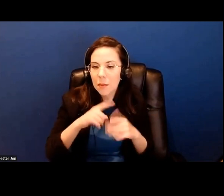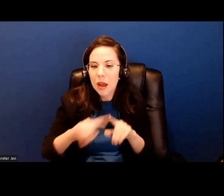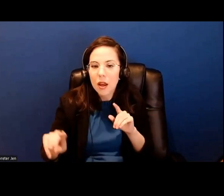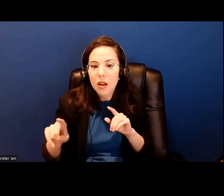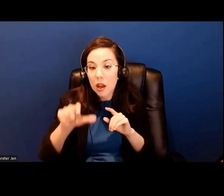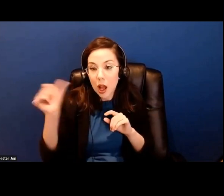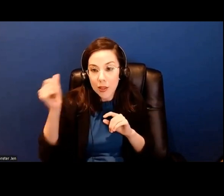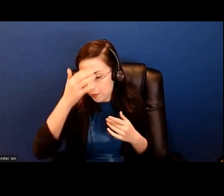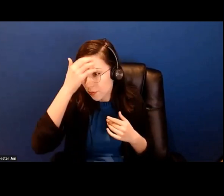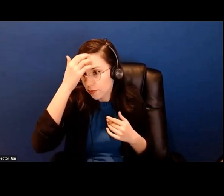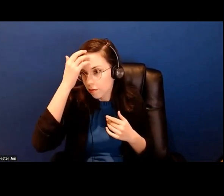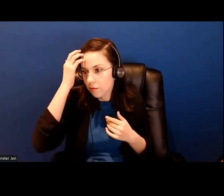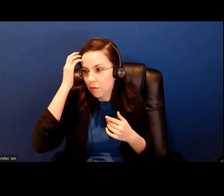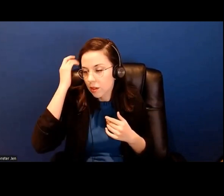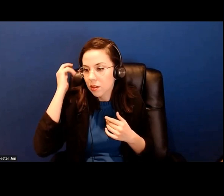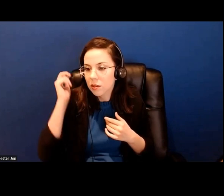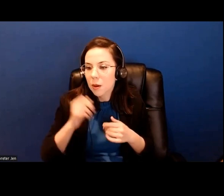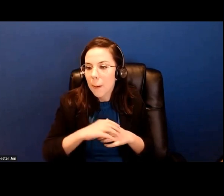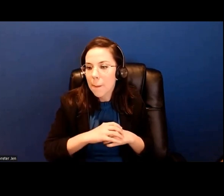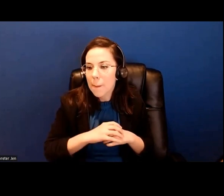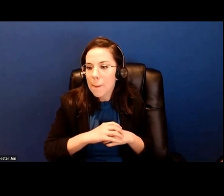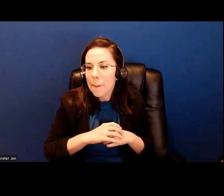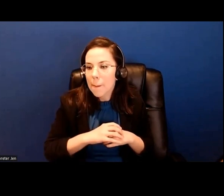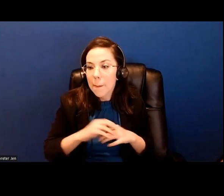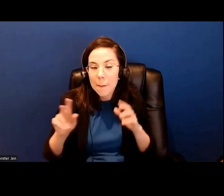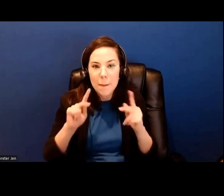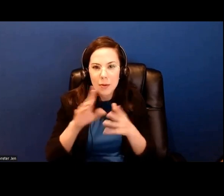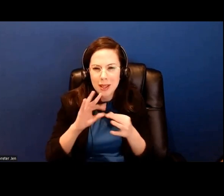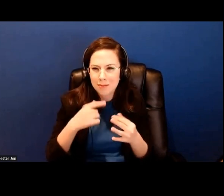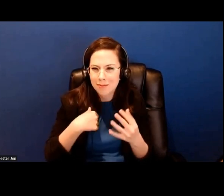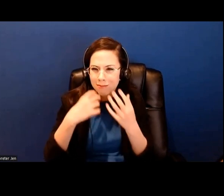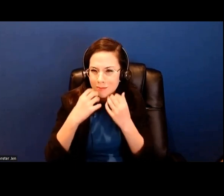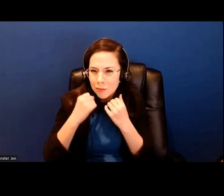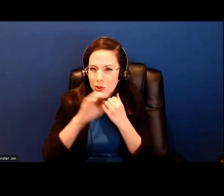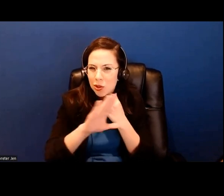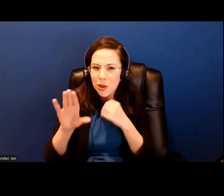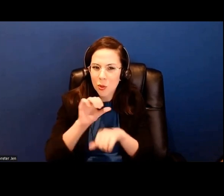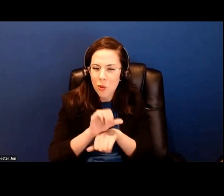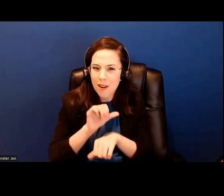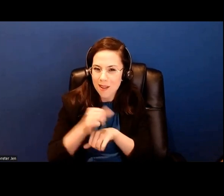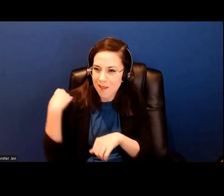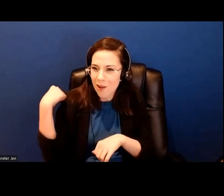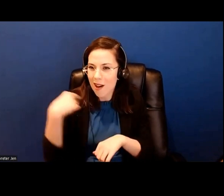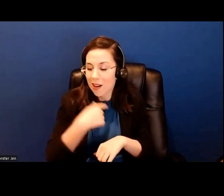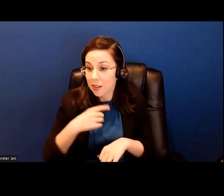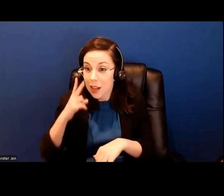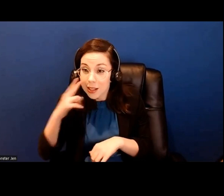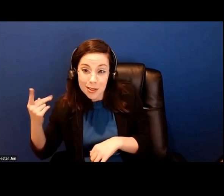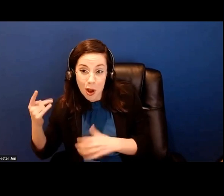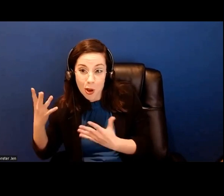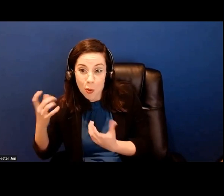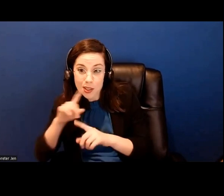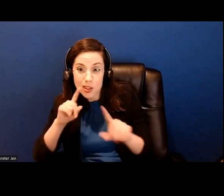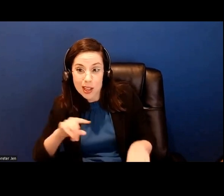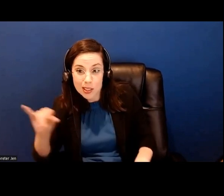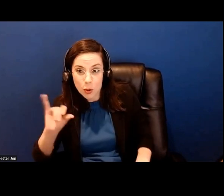other thoughts on this? But someone was saying that they appreciate this type of work for all of us in all of our lives. I see a dog wants to join and answer this